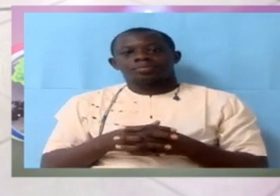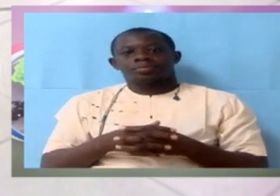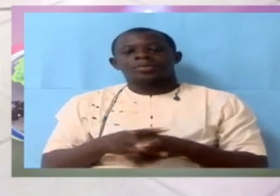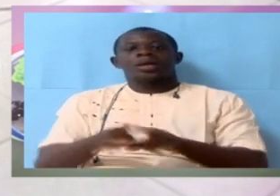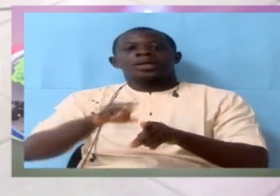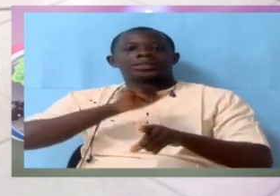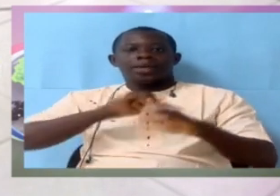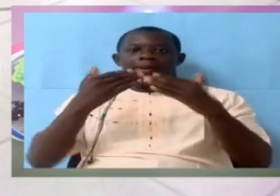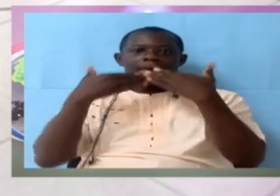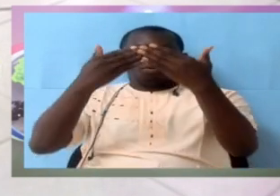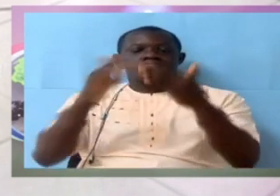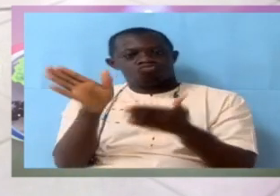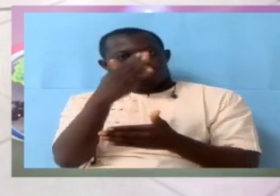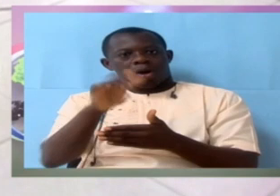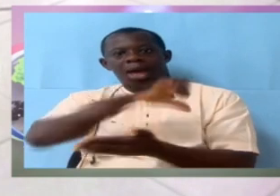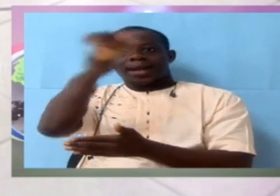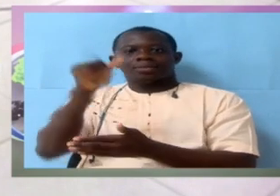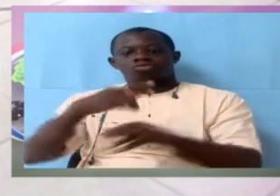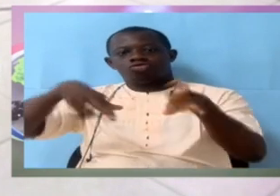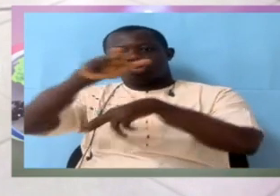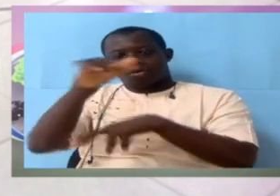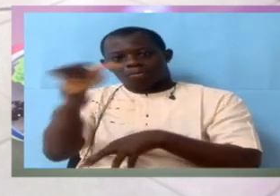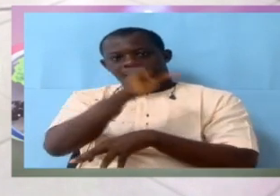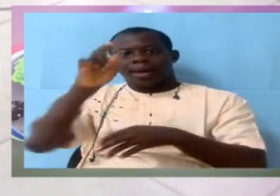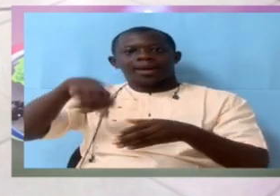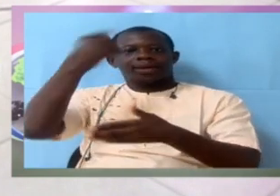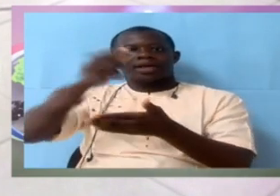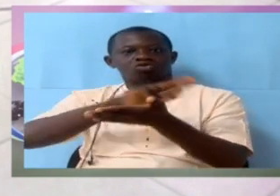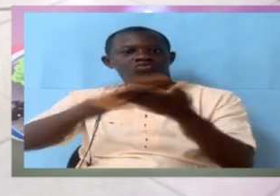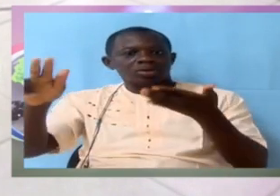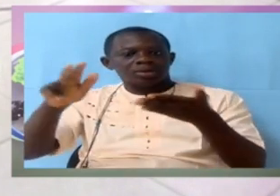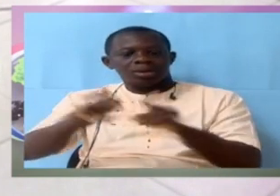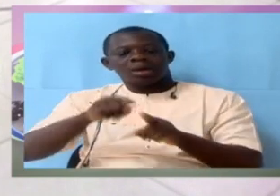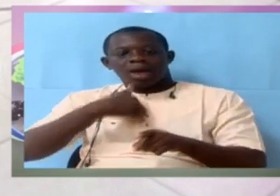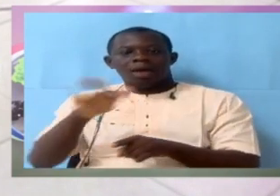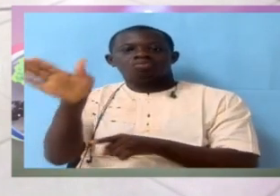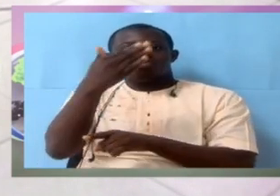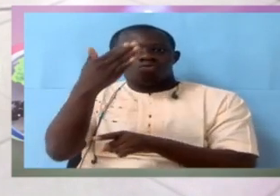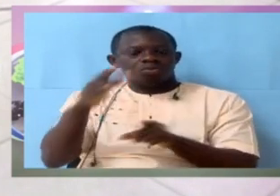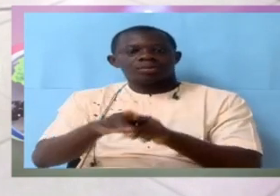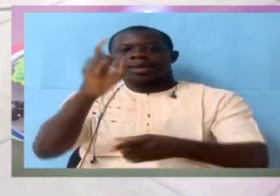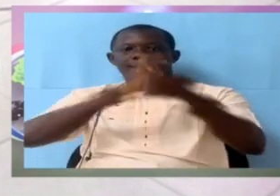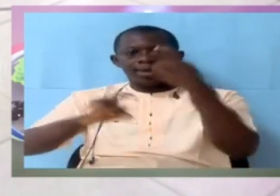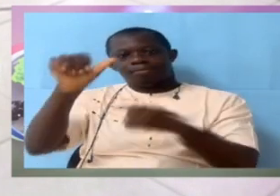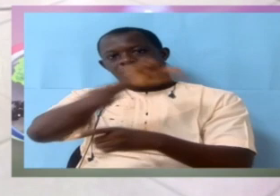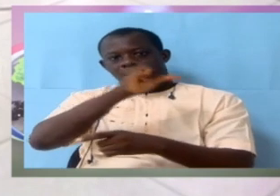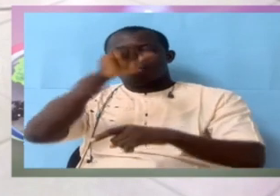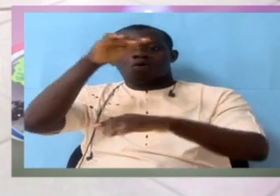He told me to go and come back the next week. I went. I came back that week.